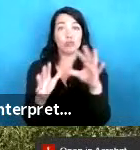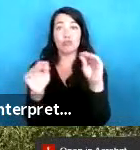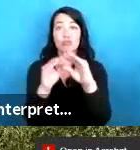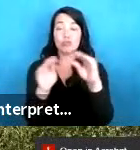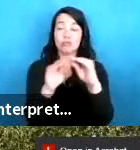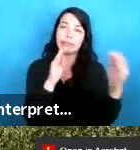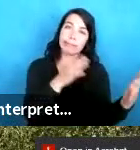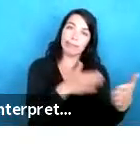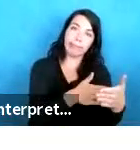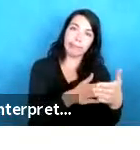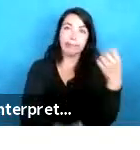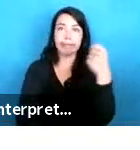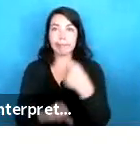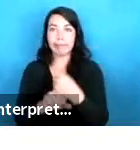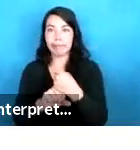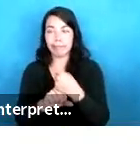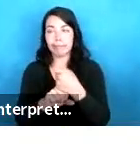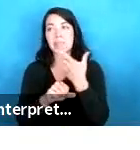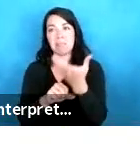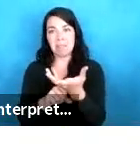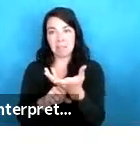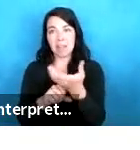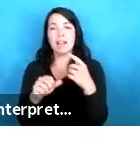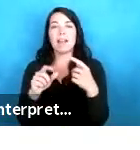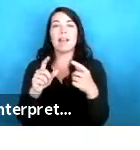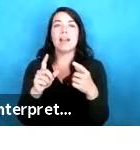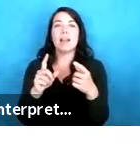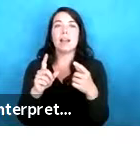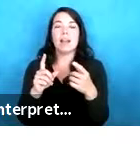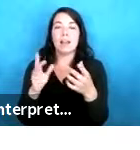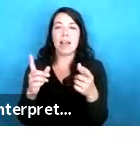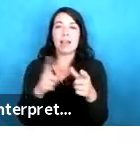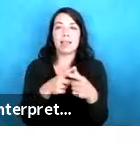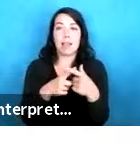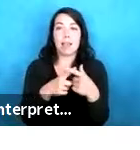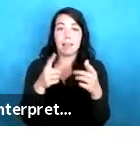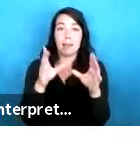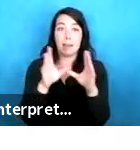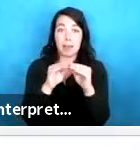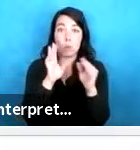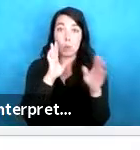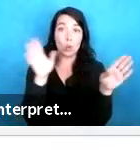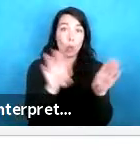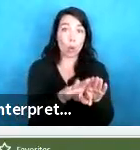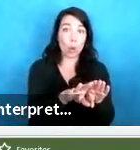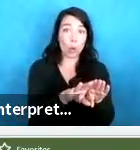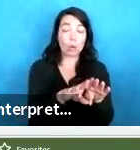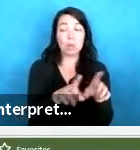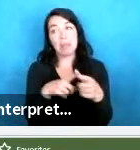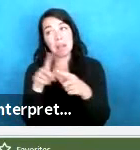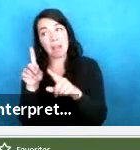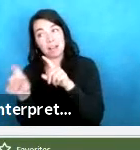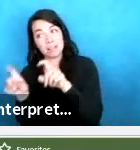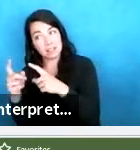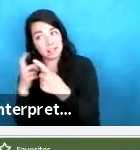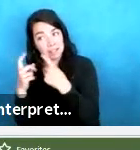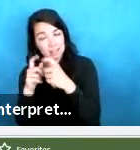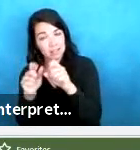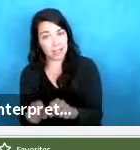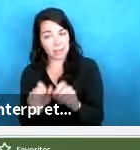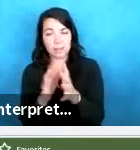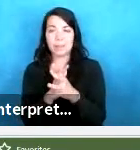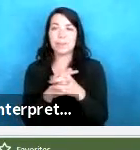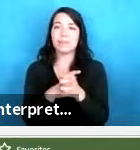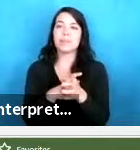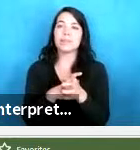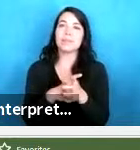at that time, and then we'll close the meeting and then ask questions. So the time is now